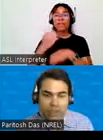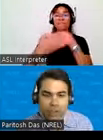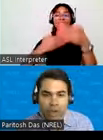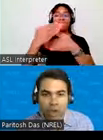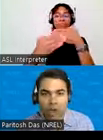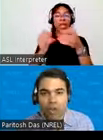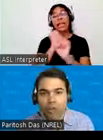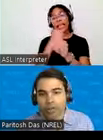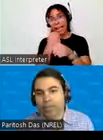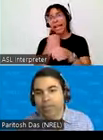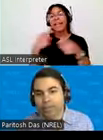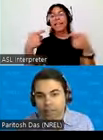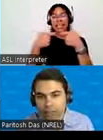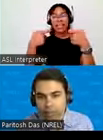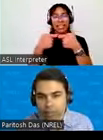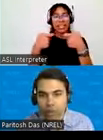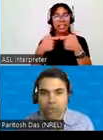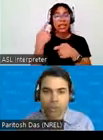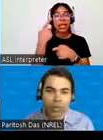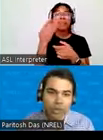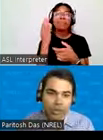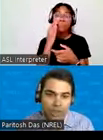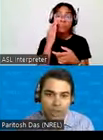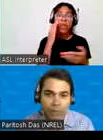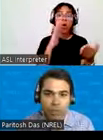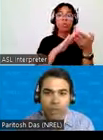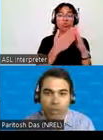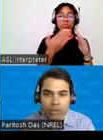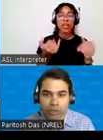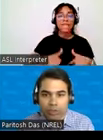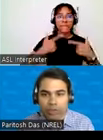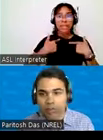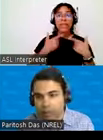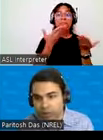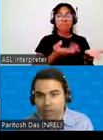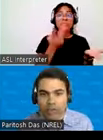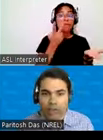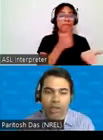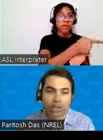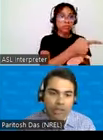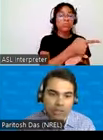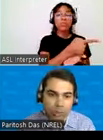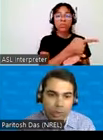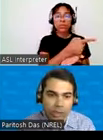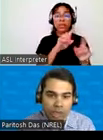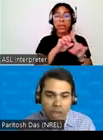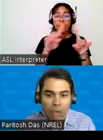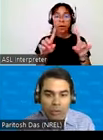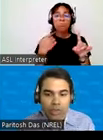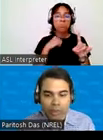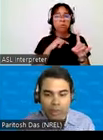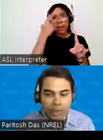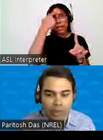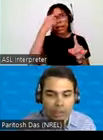each sector. Although the residential sector is what is shown in this figure, but we do consider the commercial, industrial, and other sectors as well.